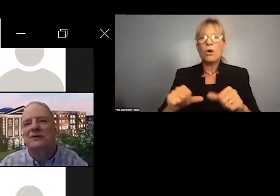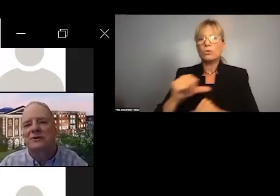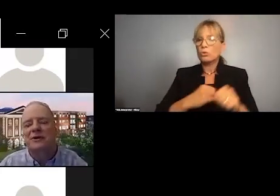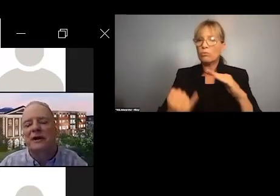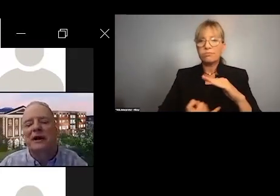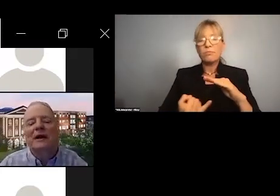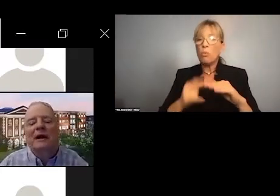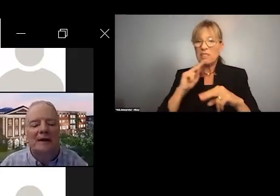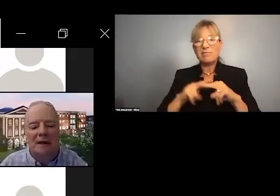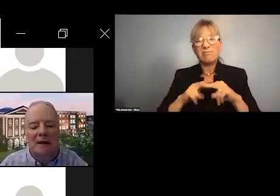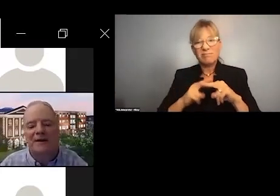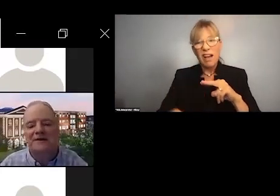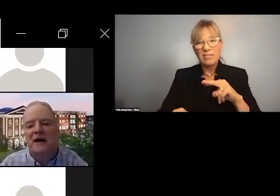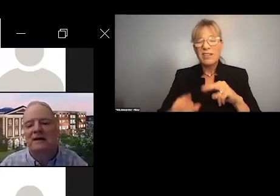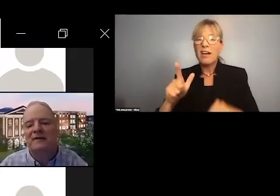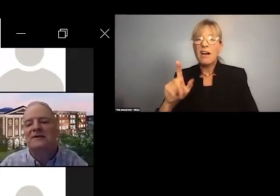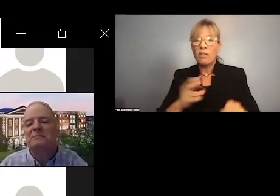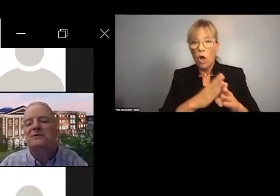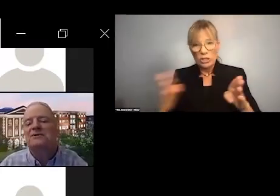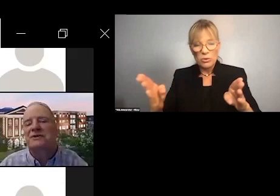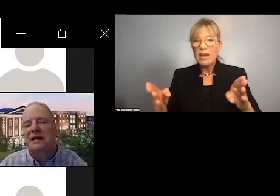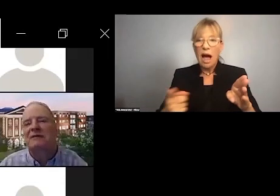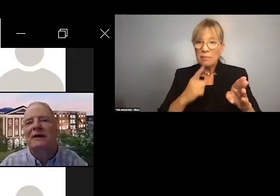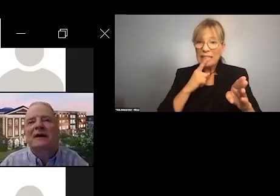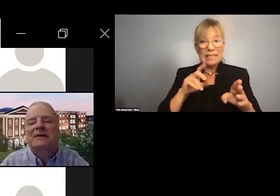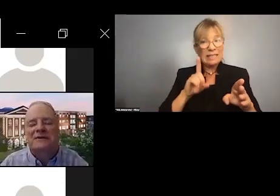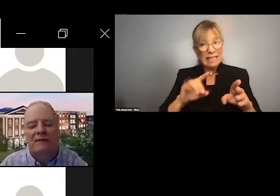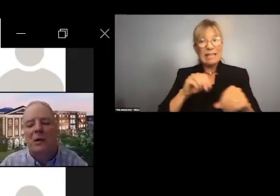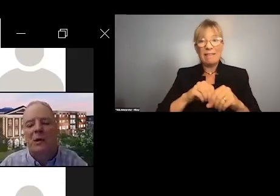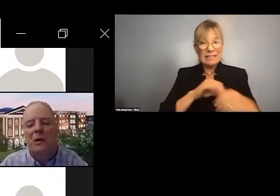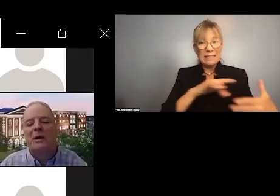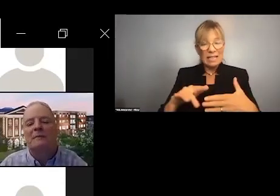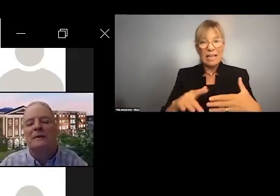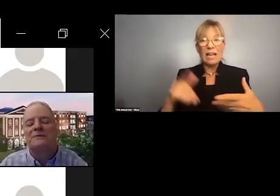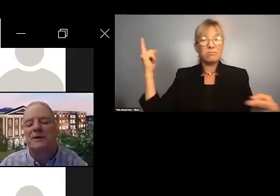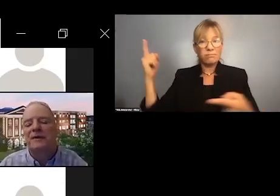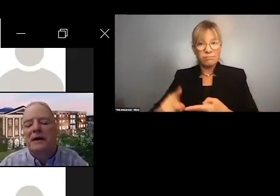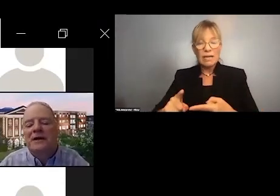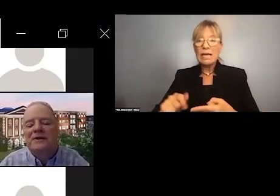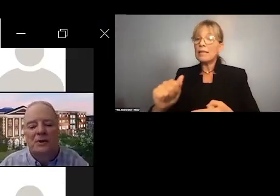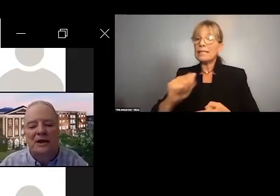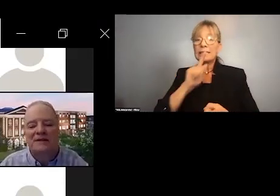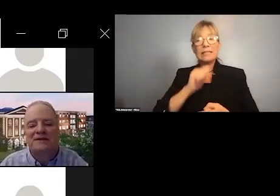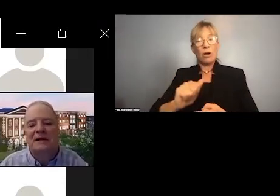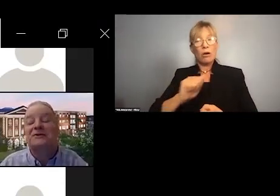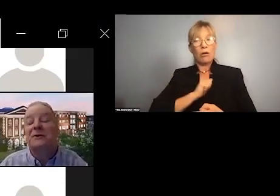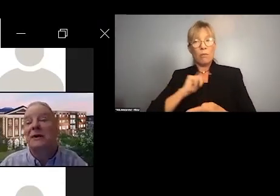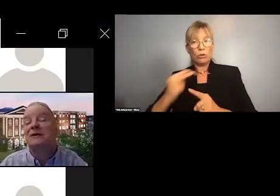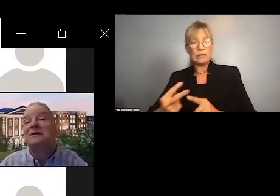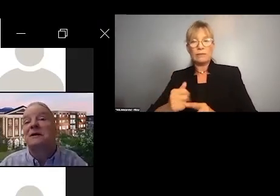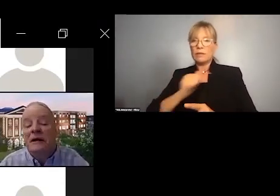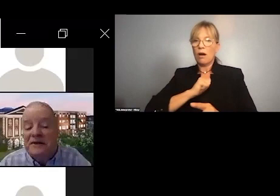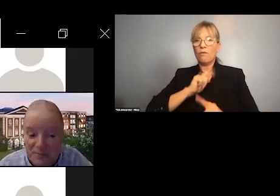actually decreases longitudinally. It did in this study. This is perceived self-reported problems with